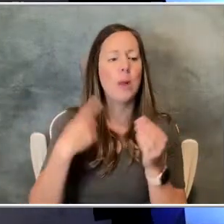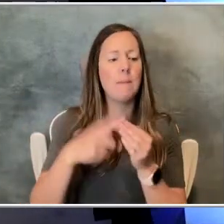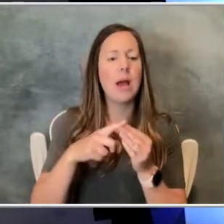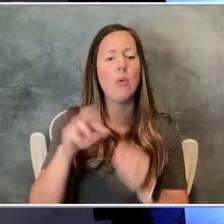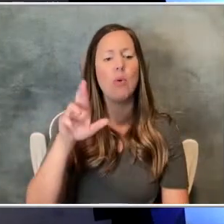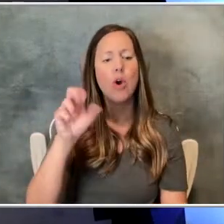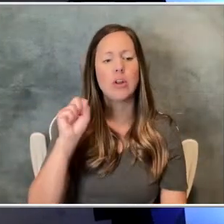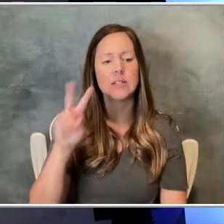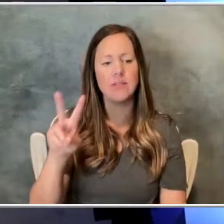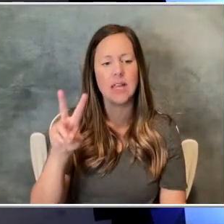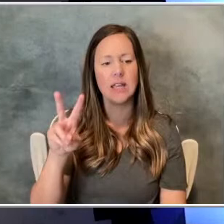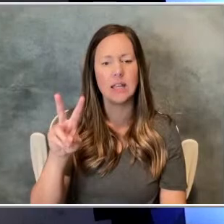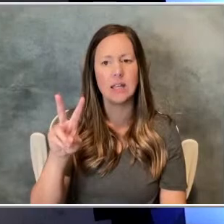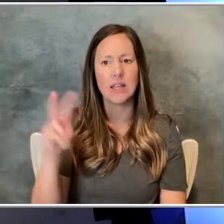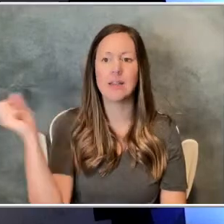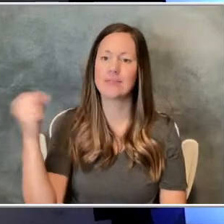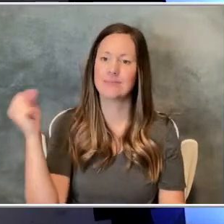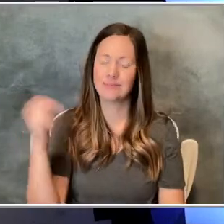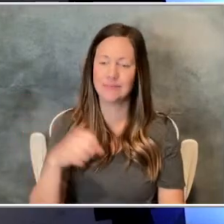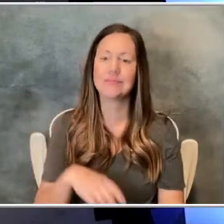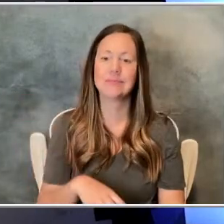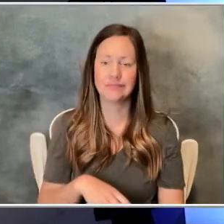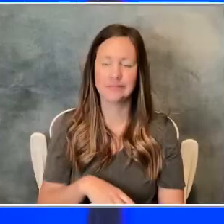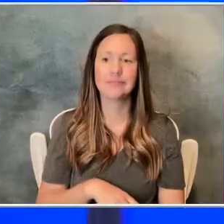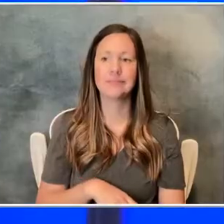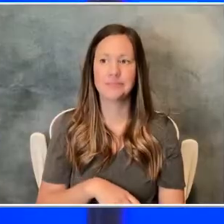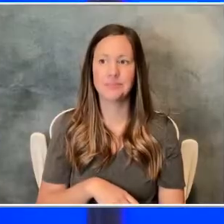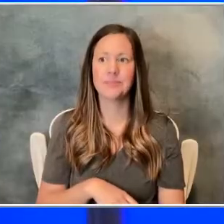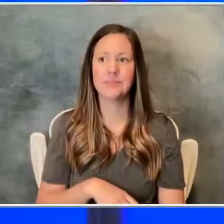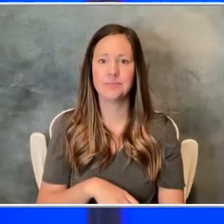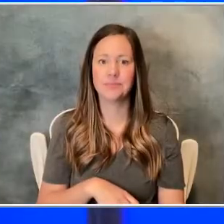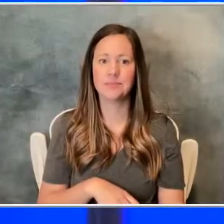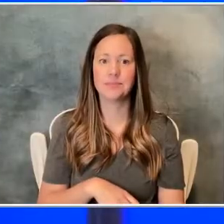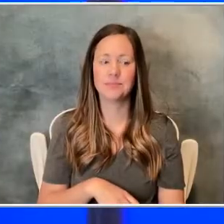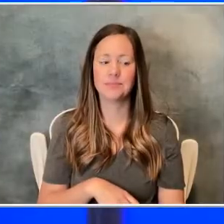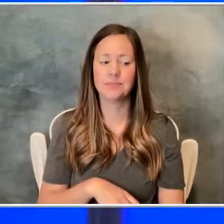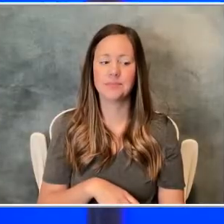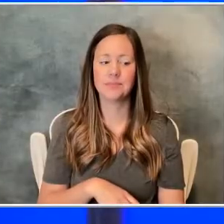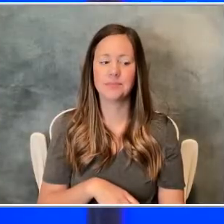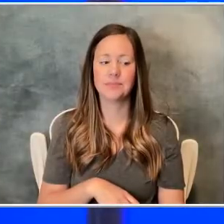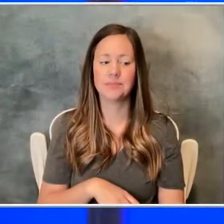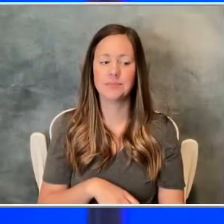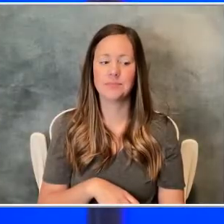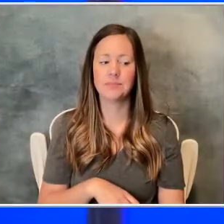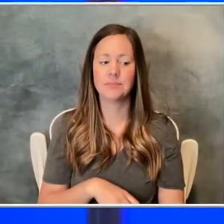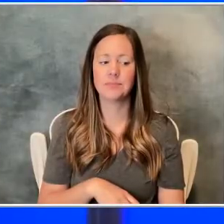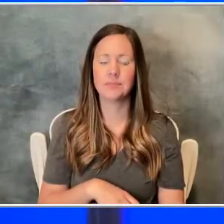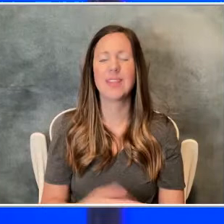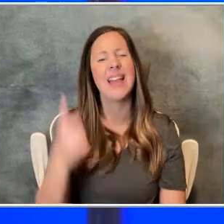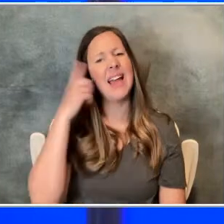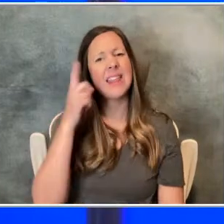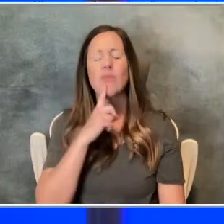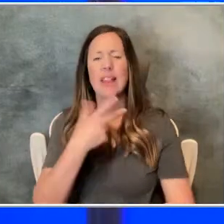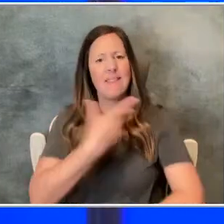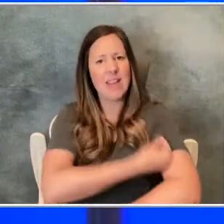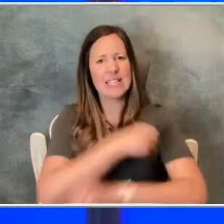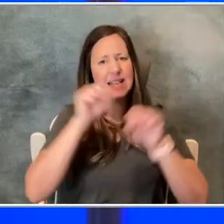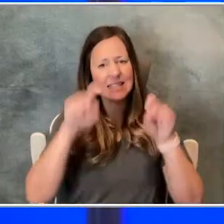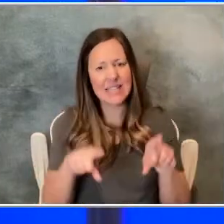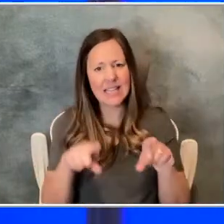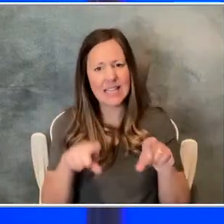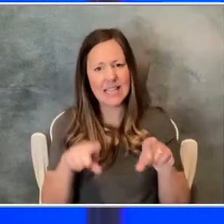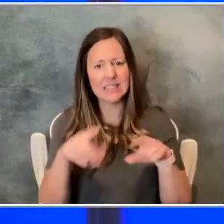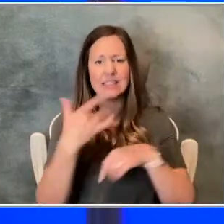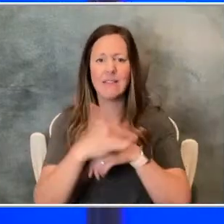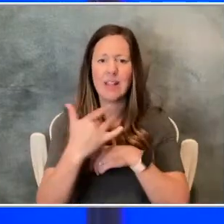that? Absolutely. You know, I think these vaccines are tested, they are out there, and we need to do everything we can to protect people that are